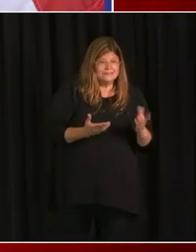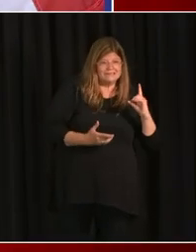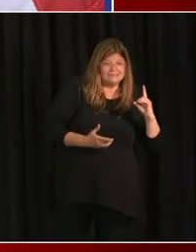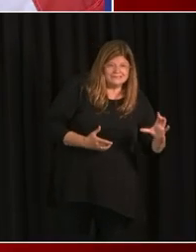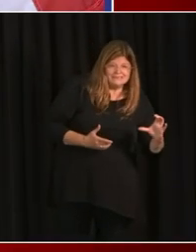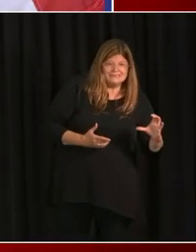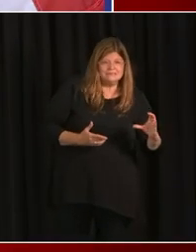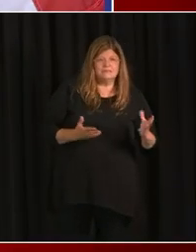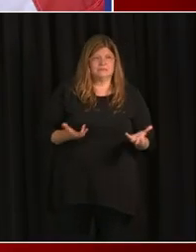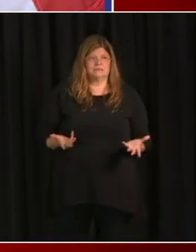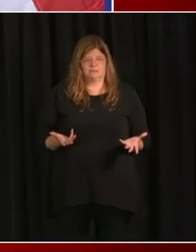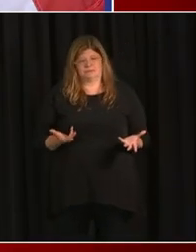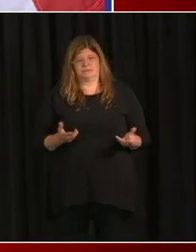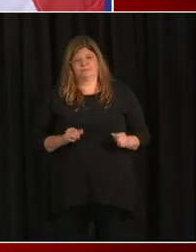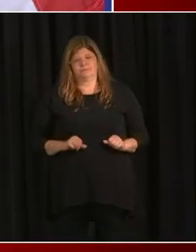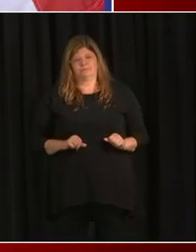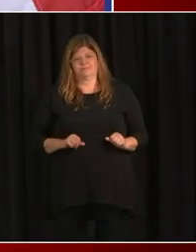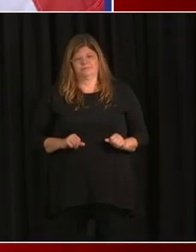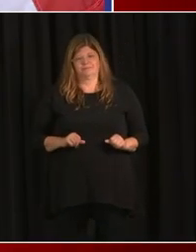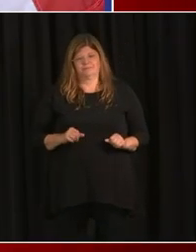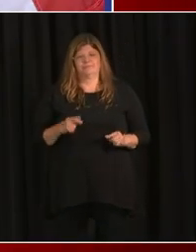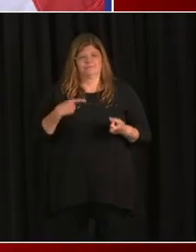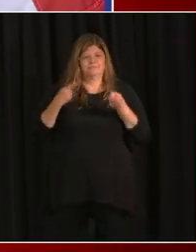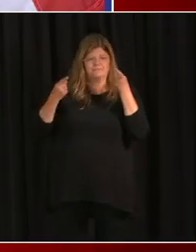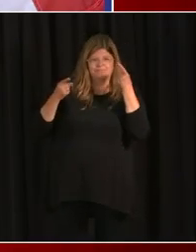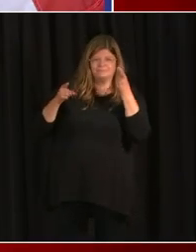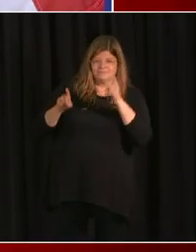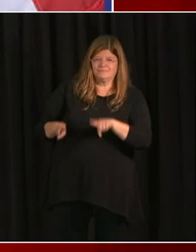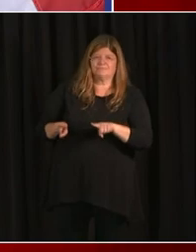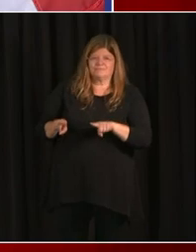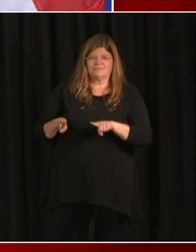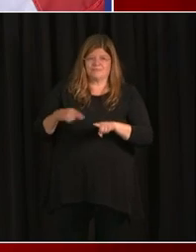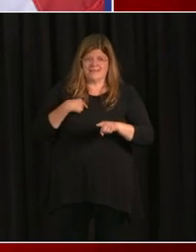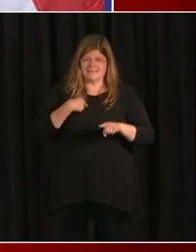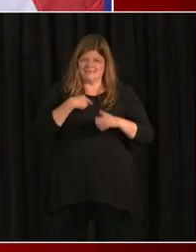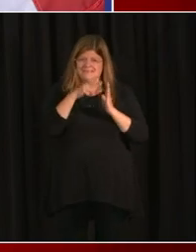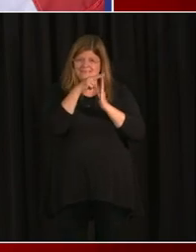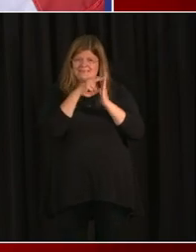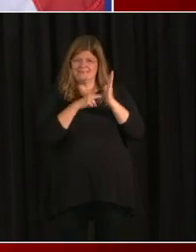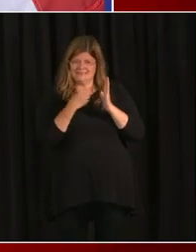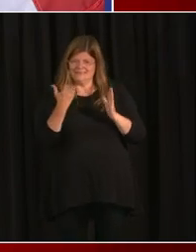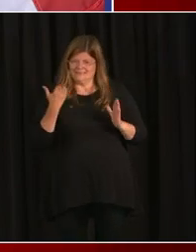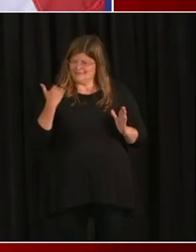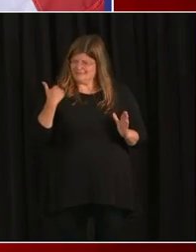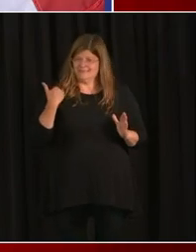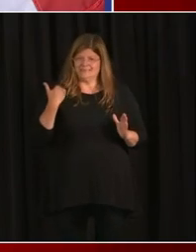So I would agree. I read earlier there